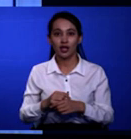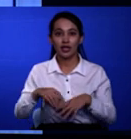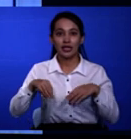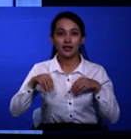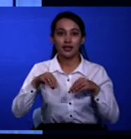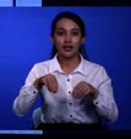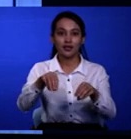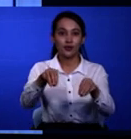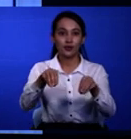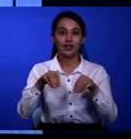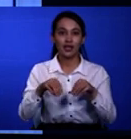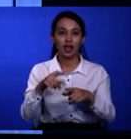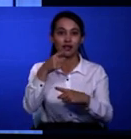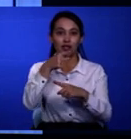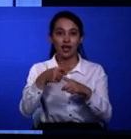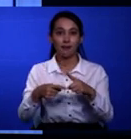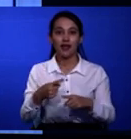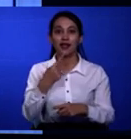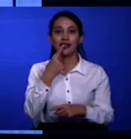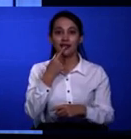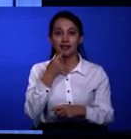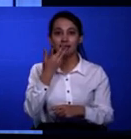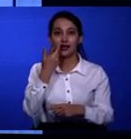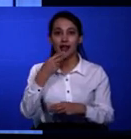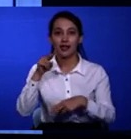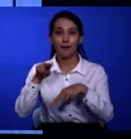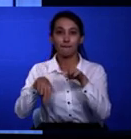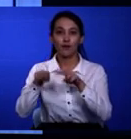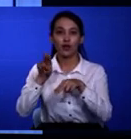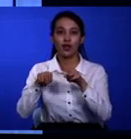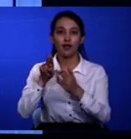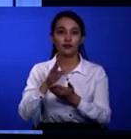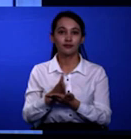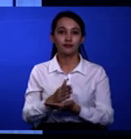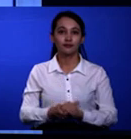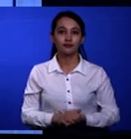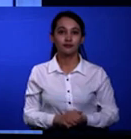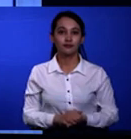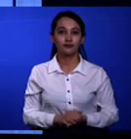Ekinzor egallagan yarmi qizil rangga bo'yaladi.